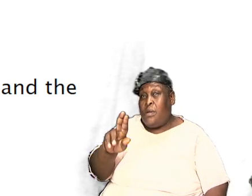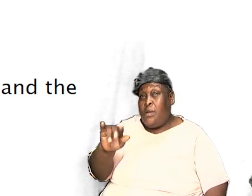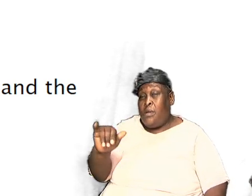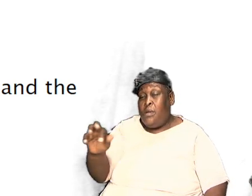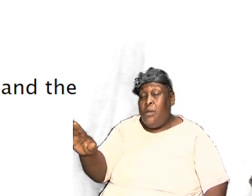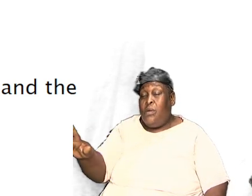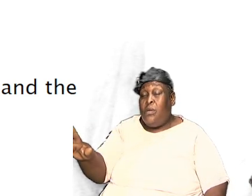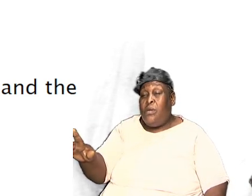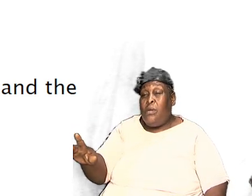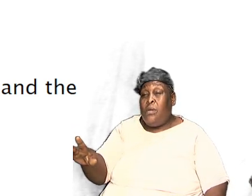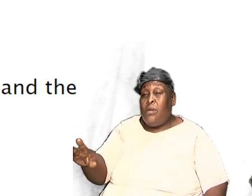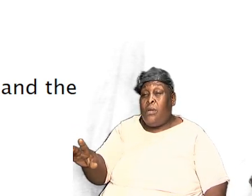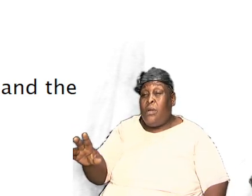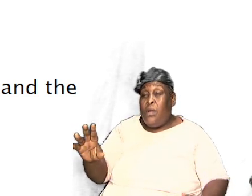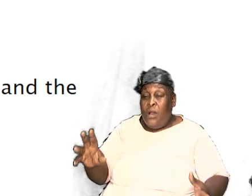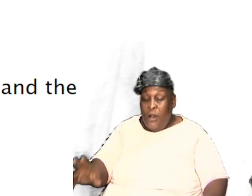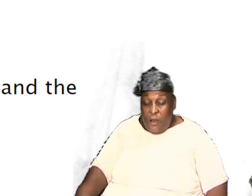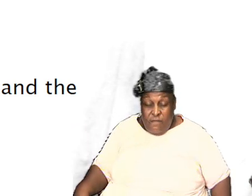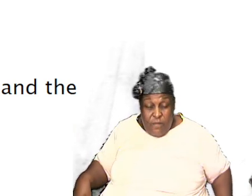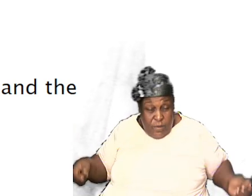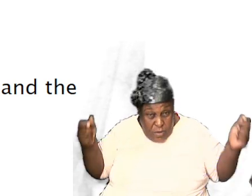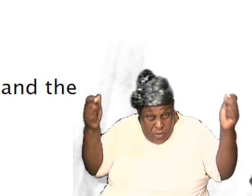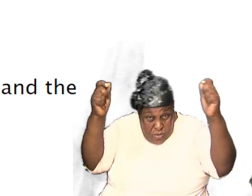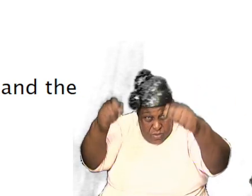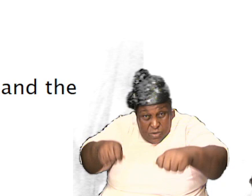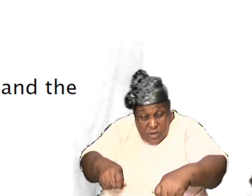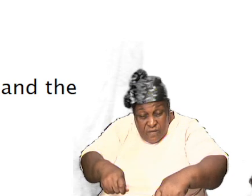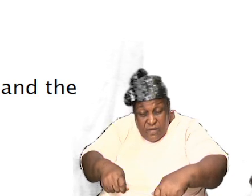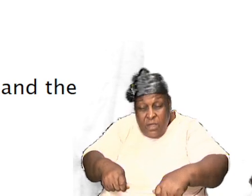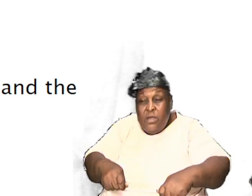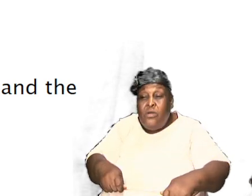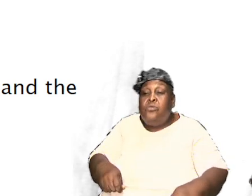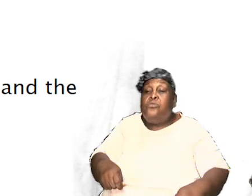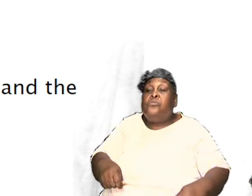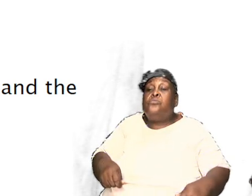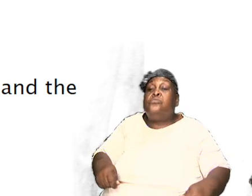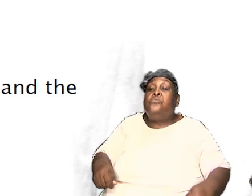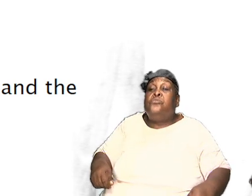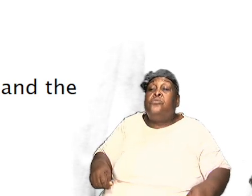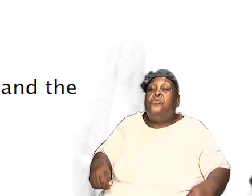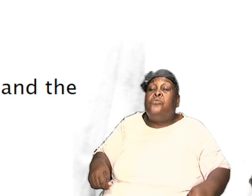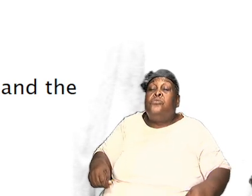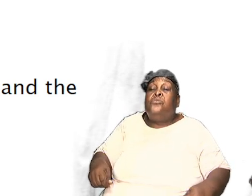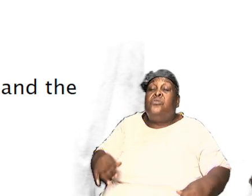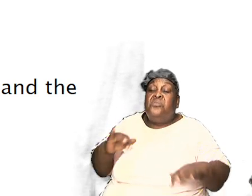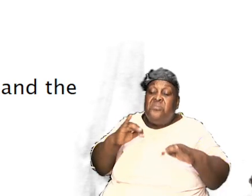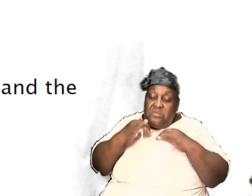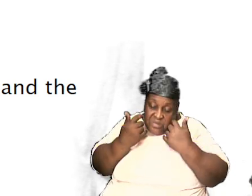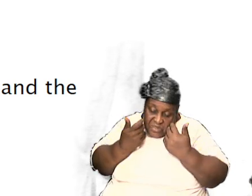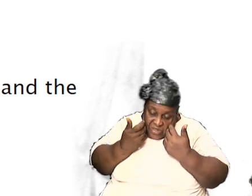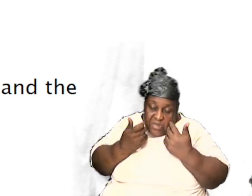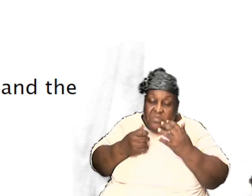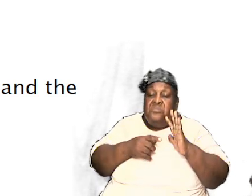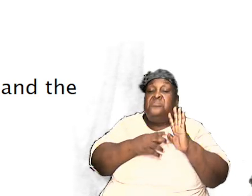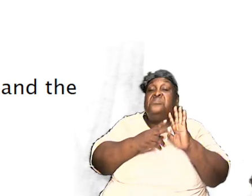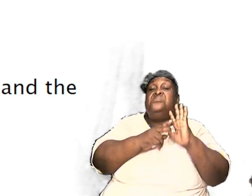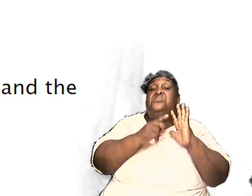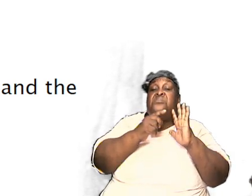face that you feel my disease. So if God through the Holy Spirit talk to us and